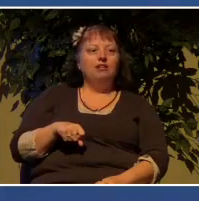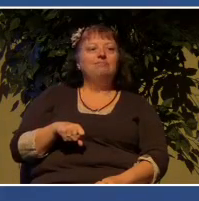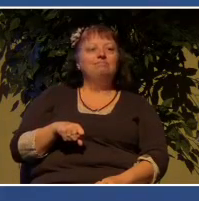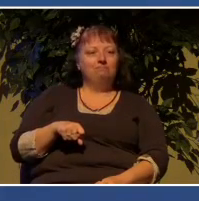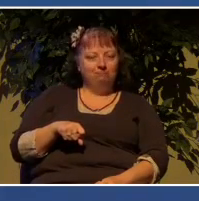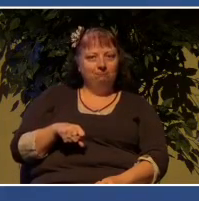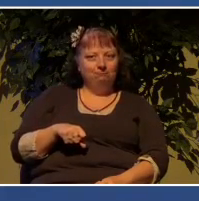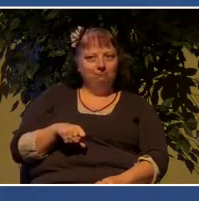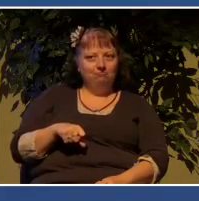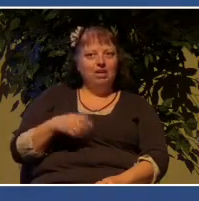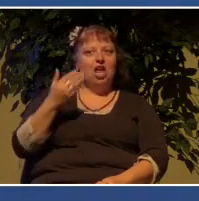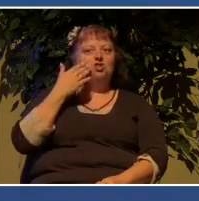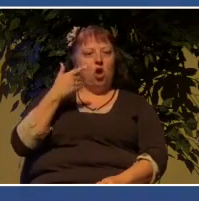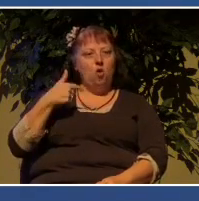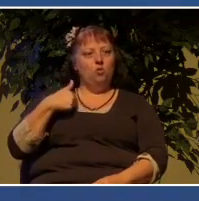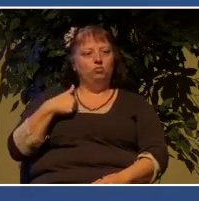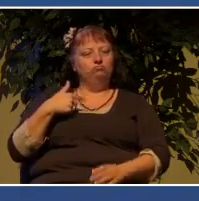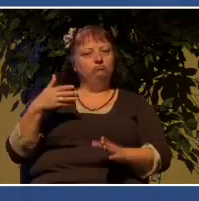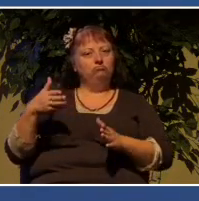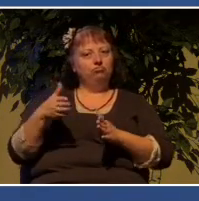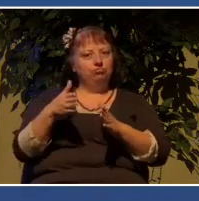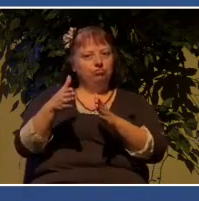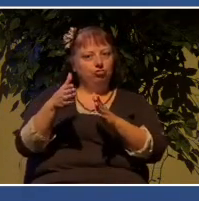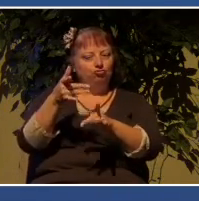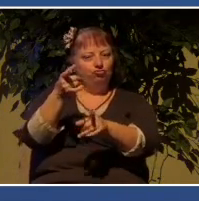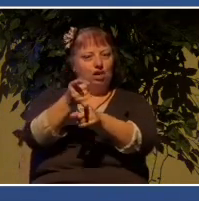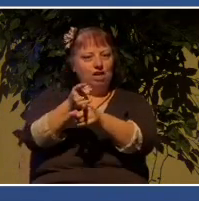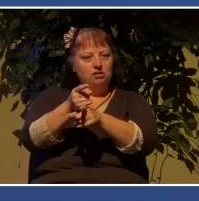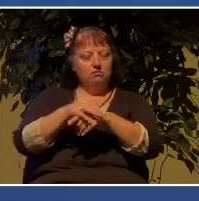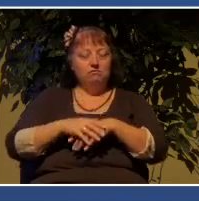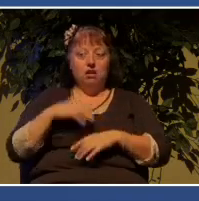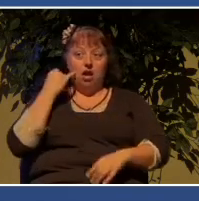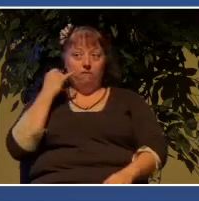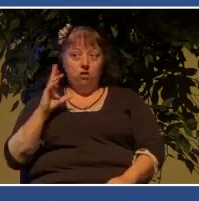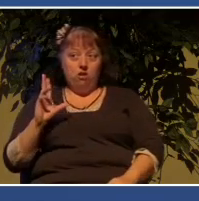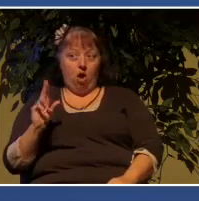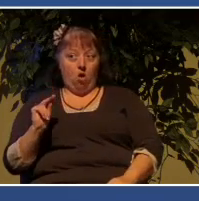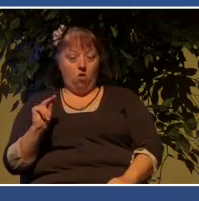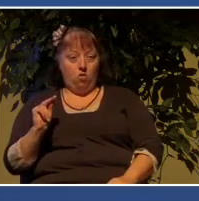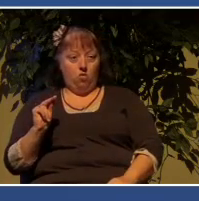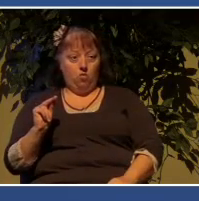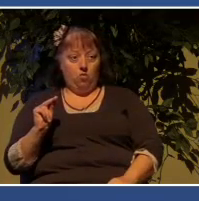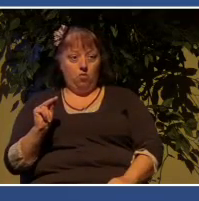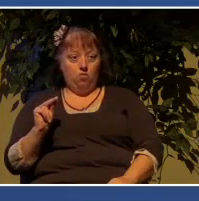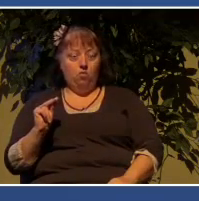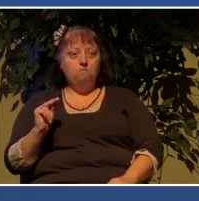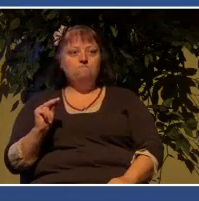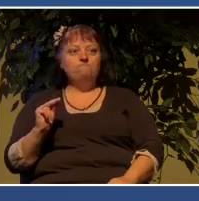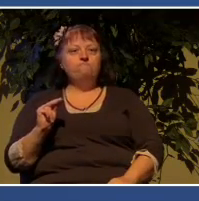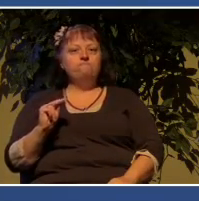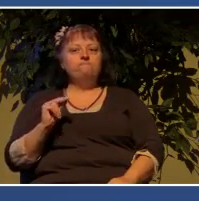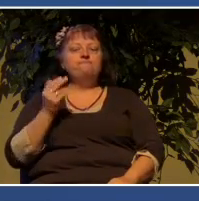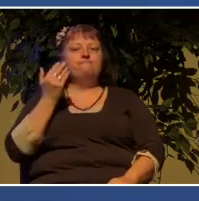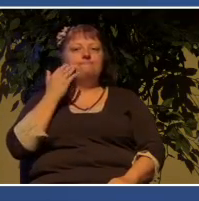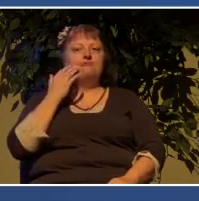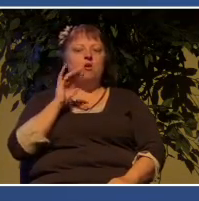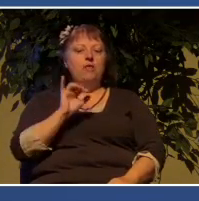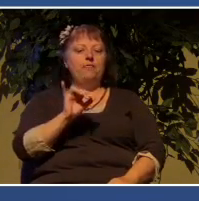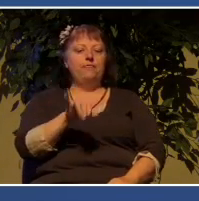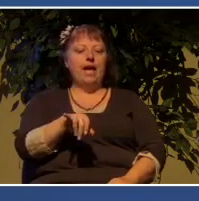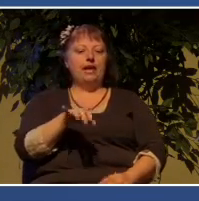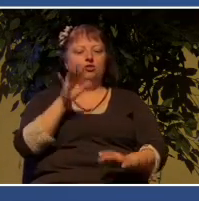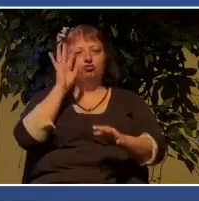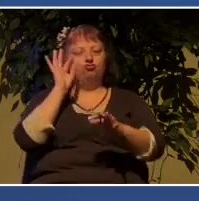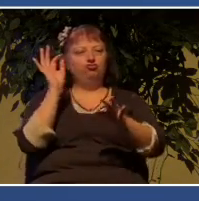wrong. And if the answer is no, then I know that that is a distraction from the